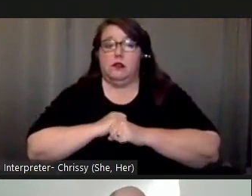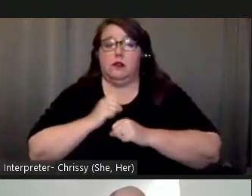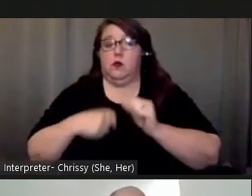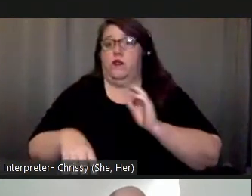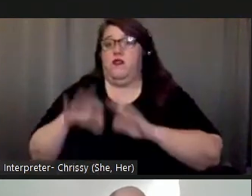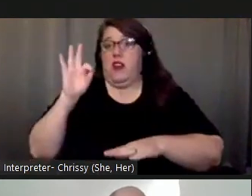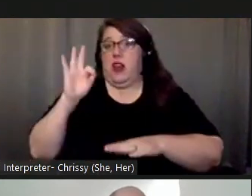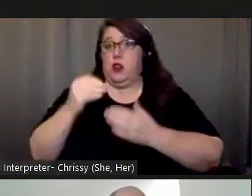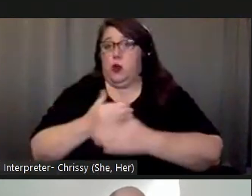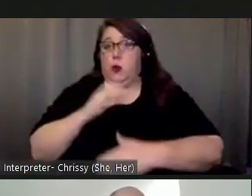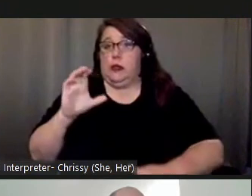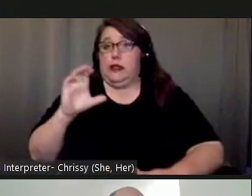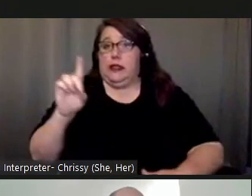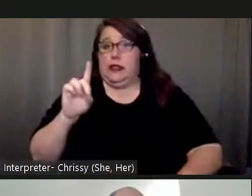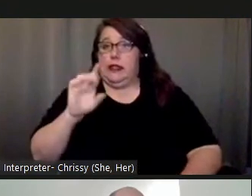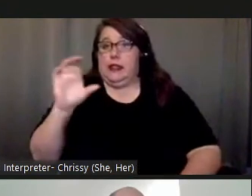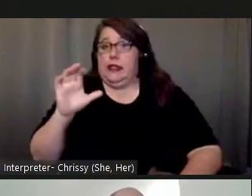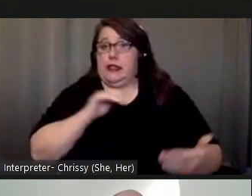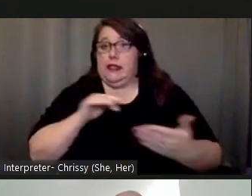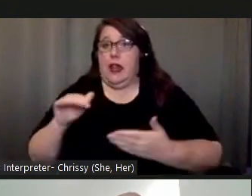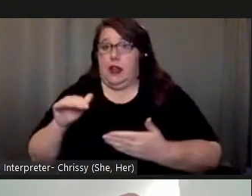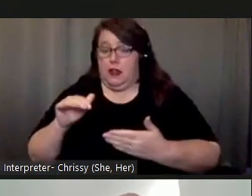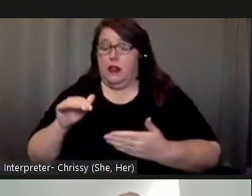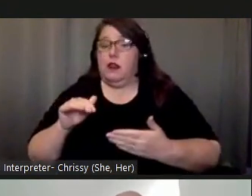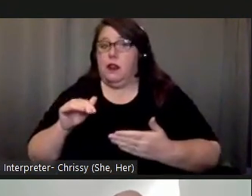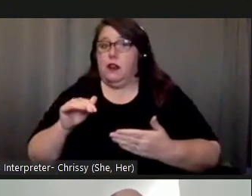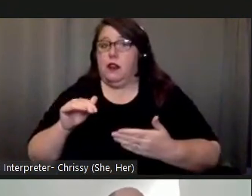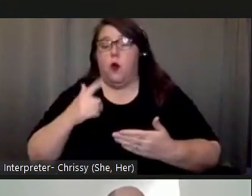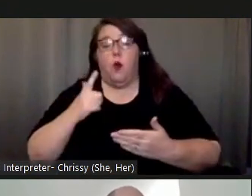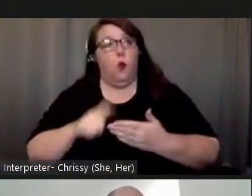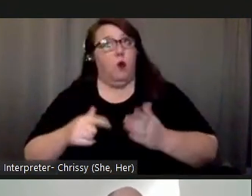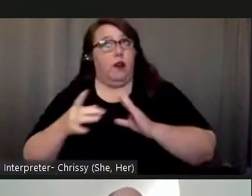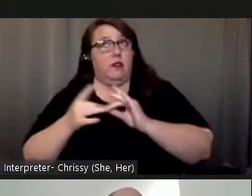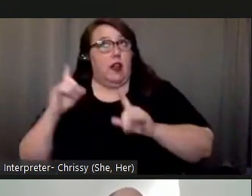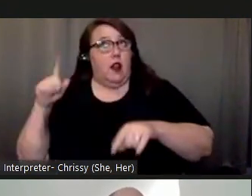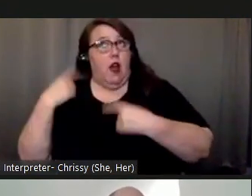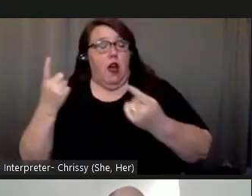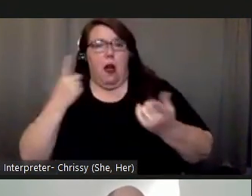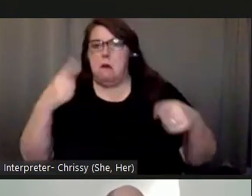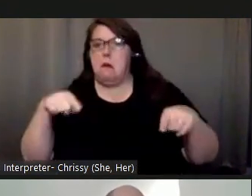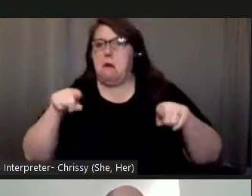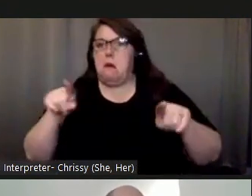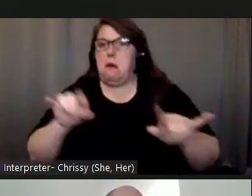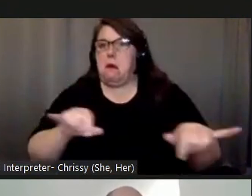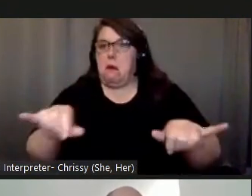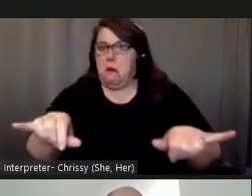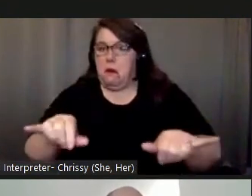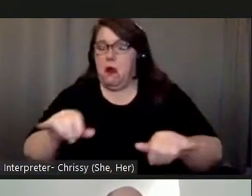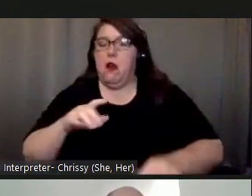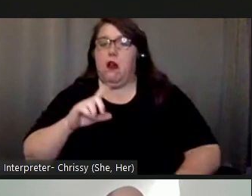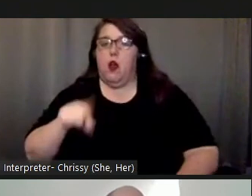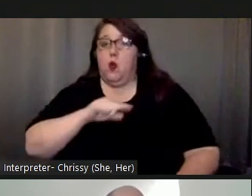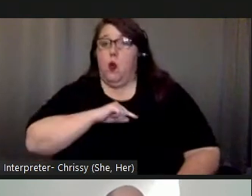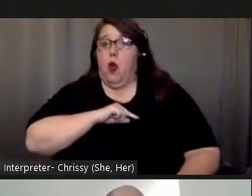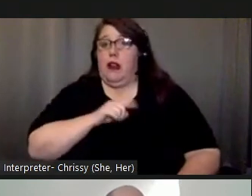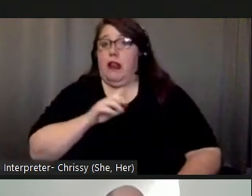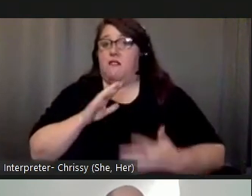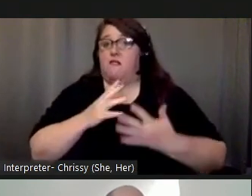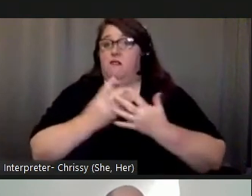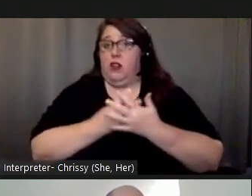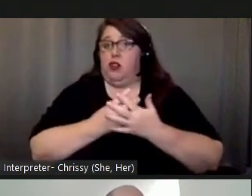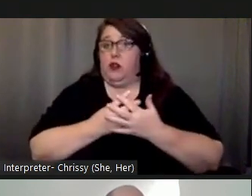the new CDC study align with what we've been saying, which is that a quality filtering mask that